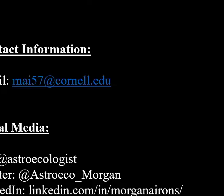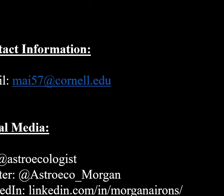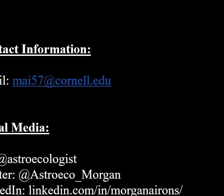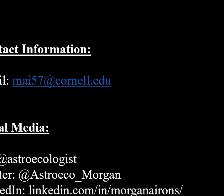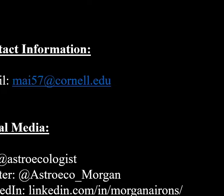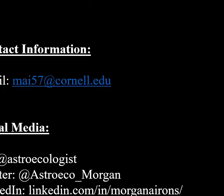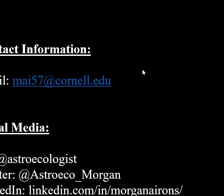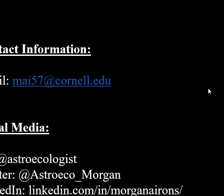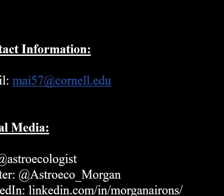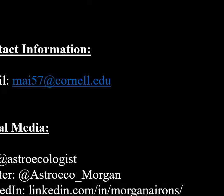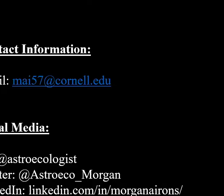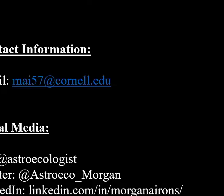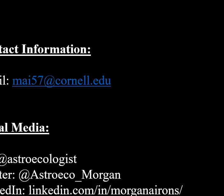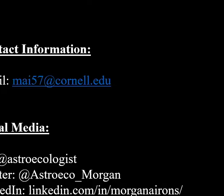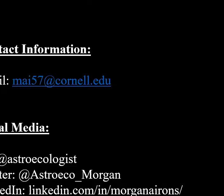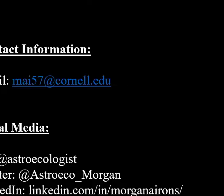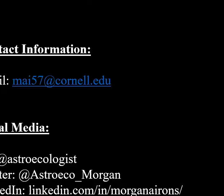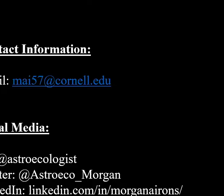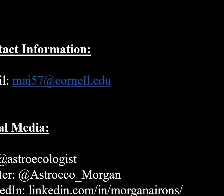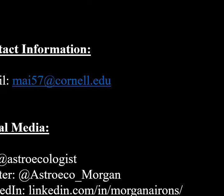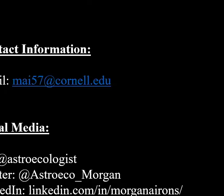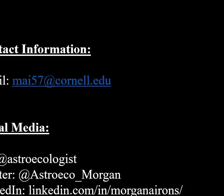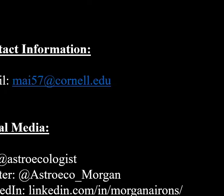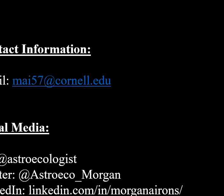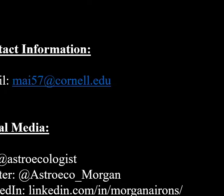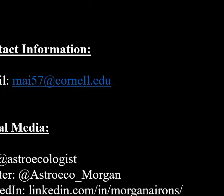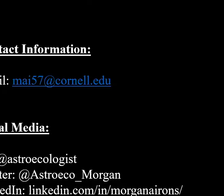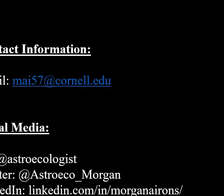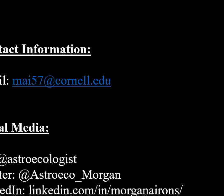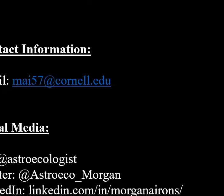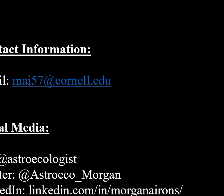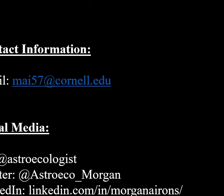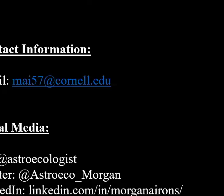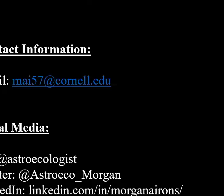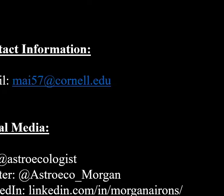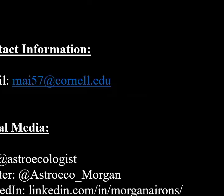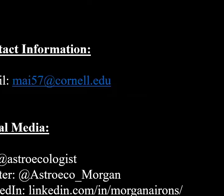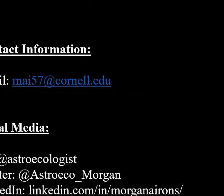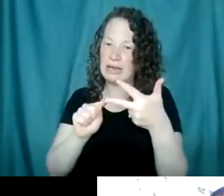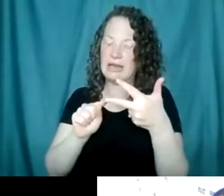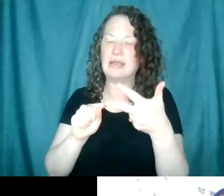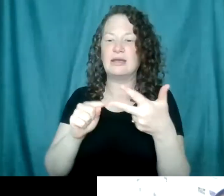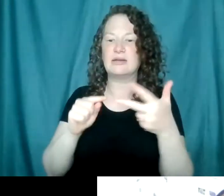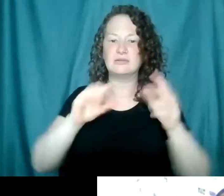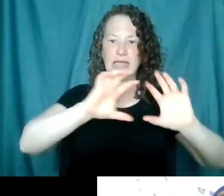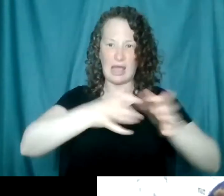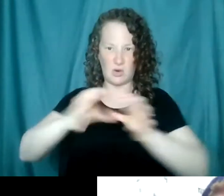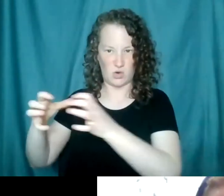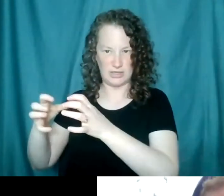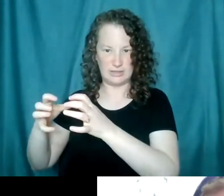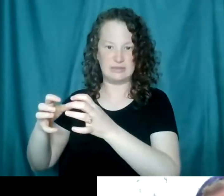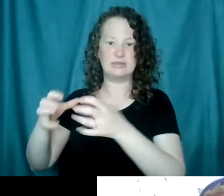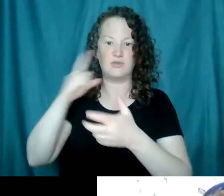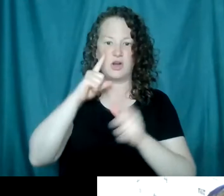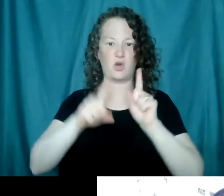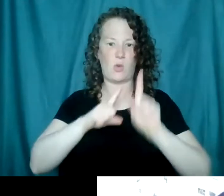Judging by the questions we're getting, everyone else here agrees. There are 3 sort of main categories these questions are coming in on, and